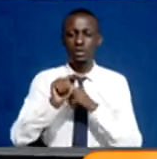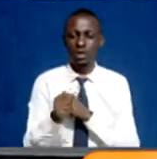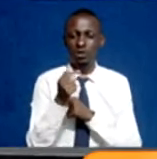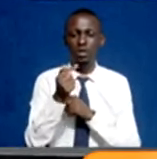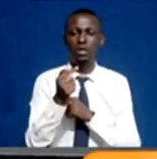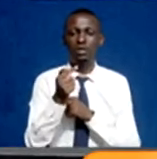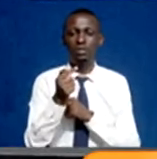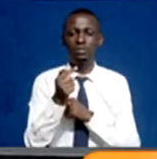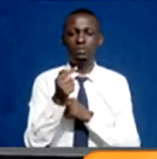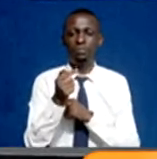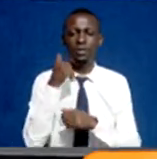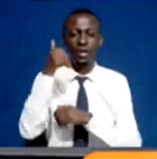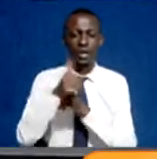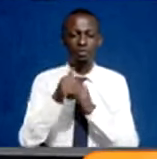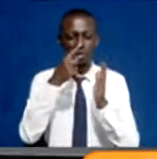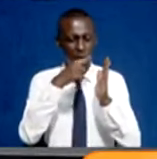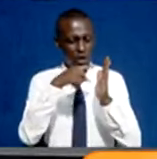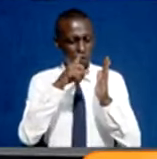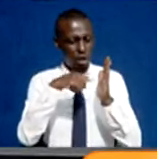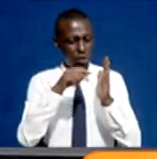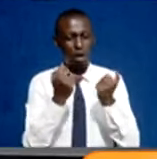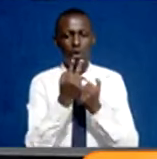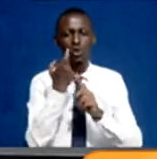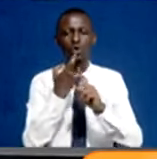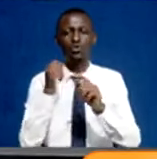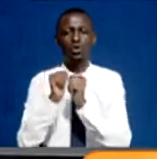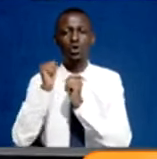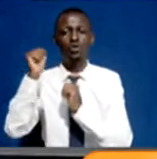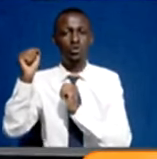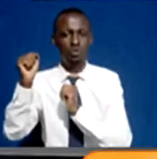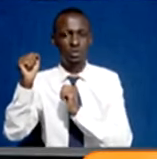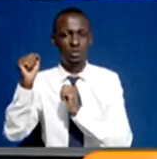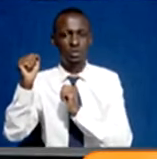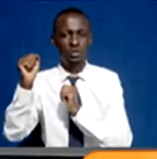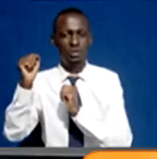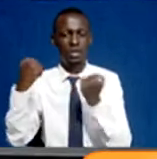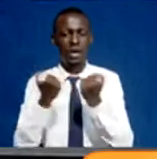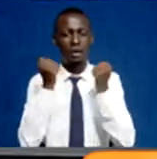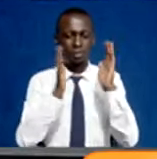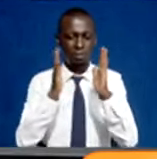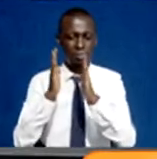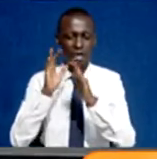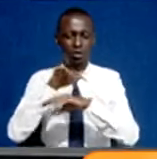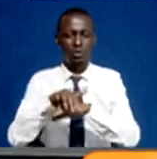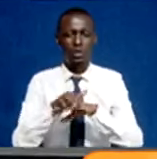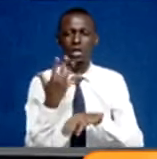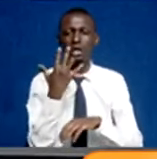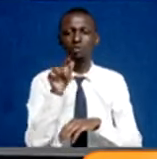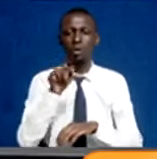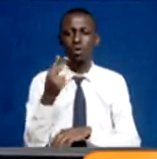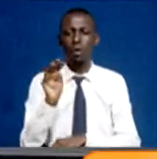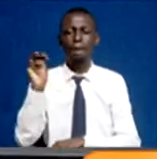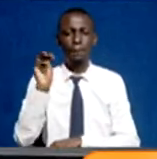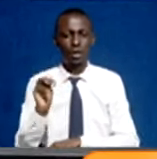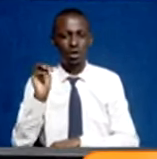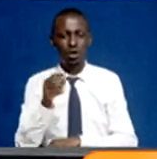426,246 shillings after predicting 12 out of 15 games correctly. Chepkwony had targeted the 5.2 million shillings